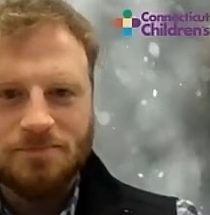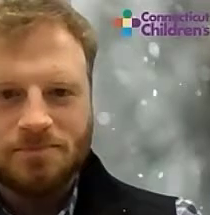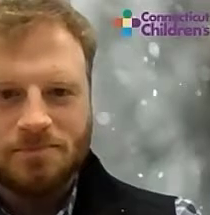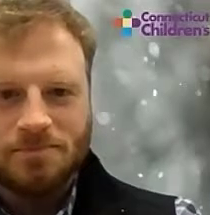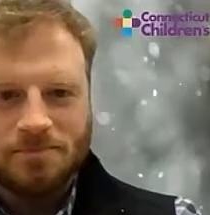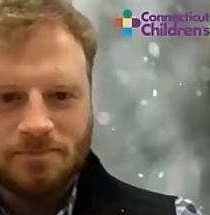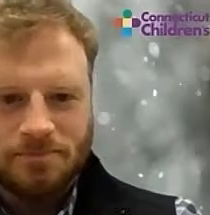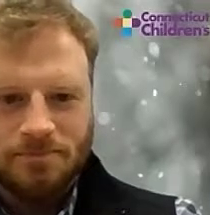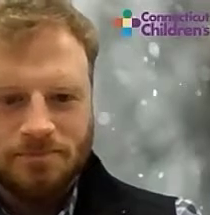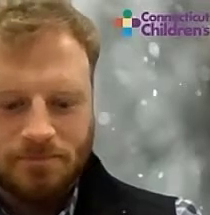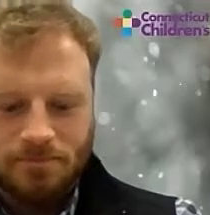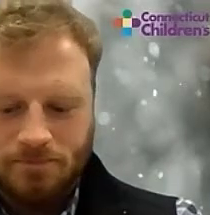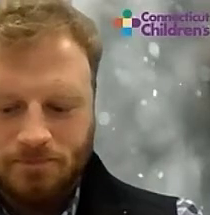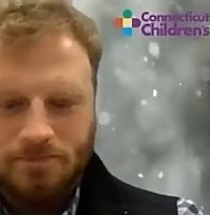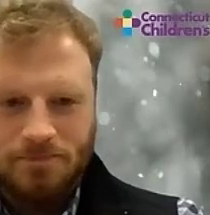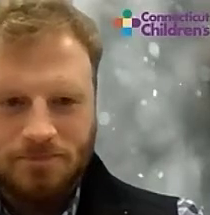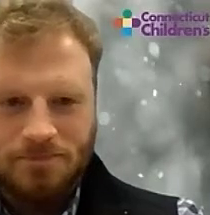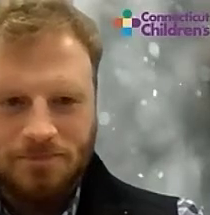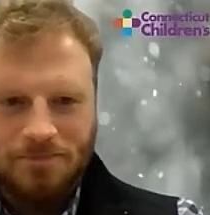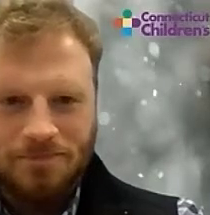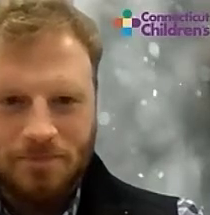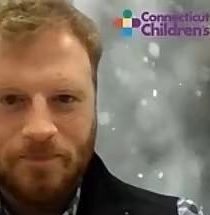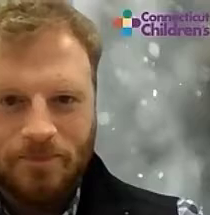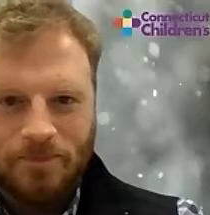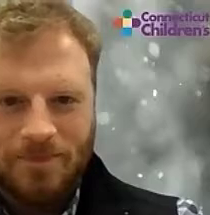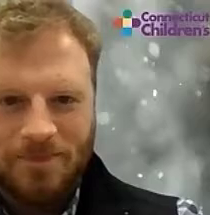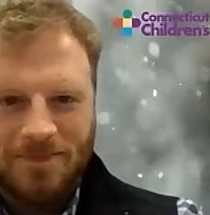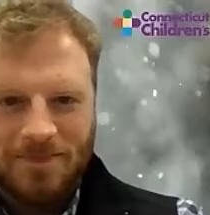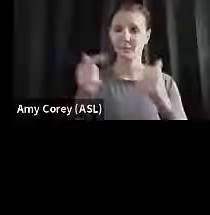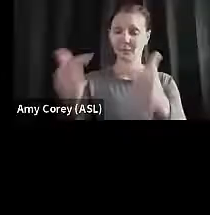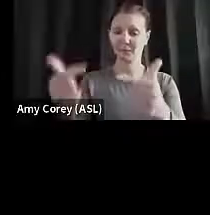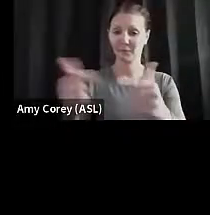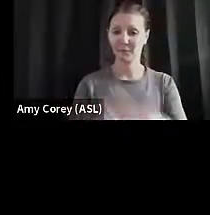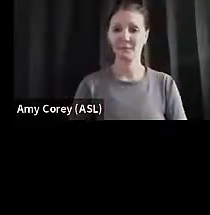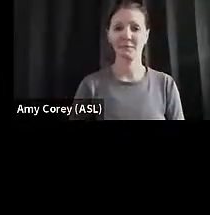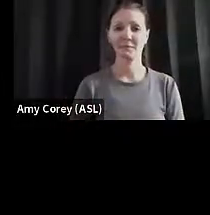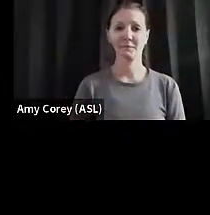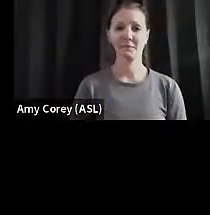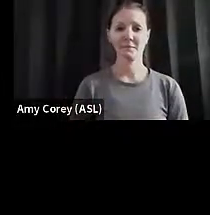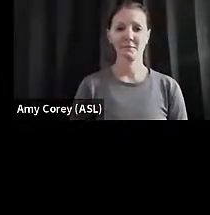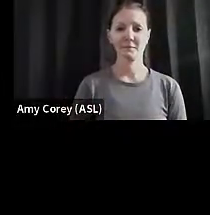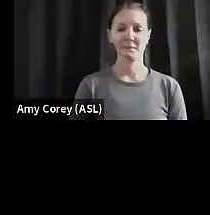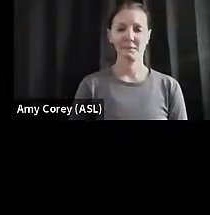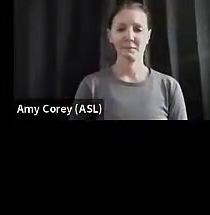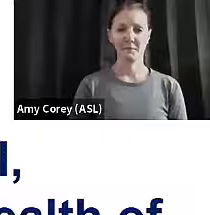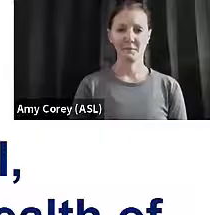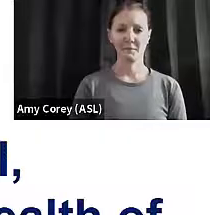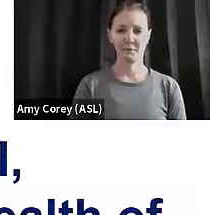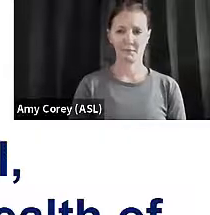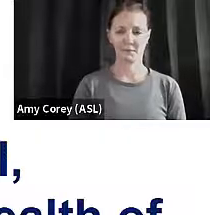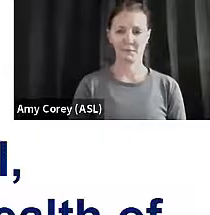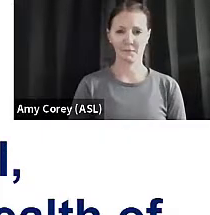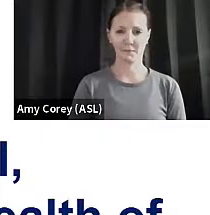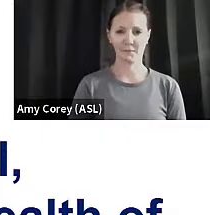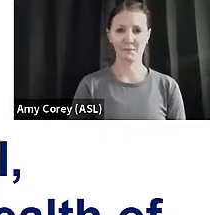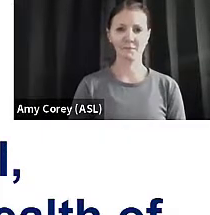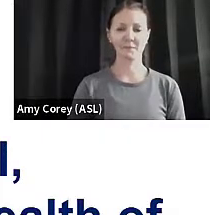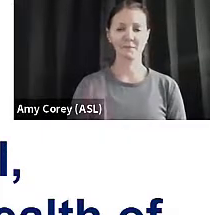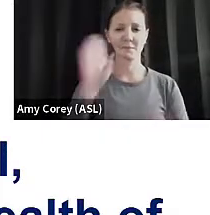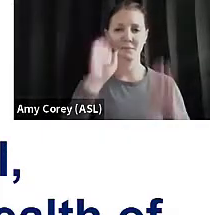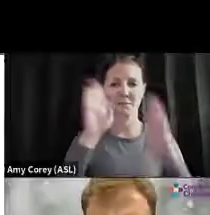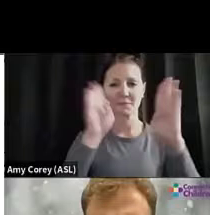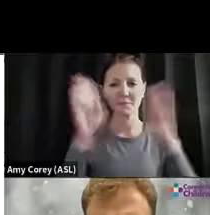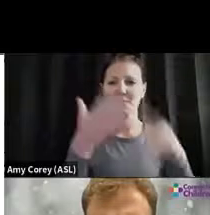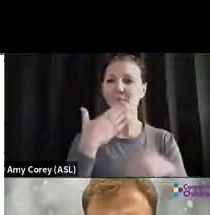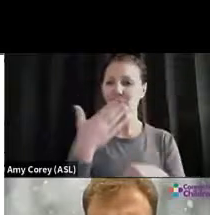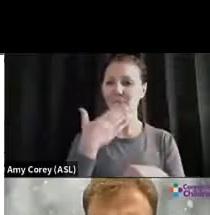students in our schools today. So Dr. Ketter, you have the floor. Thank you. Hi, good evening, everyone. Thank